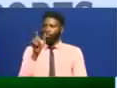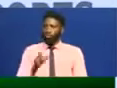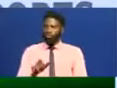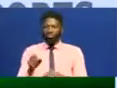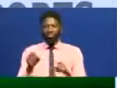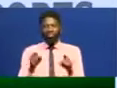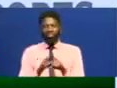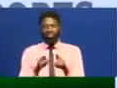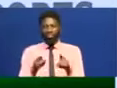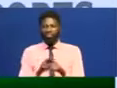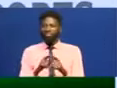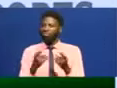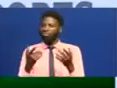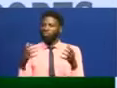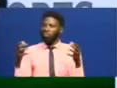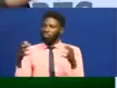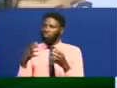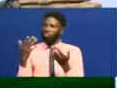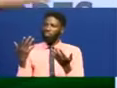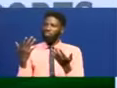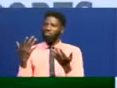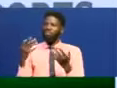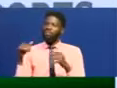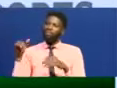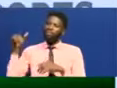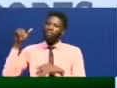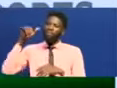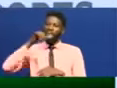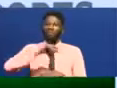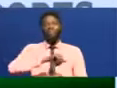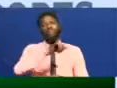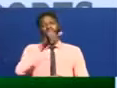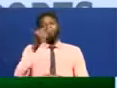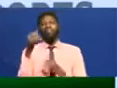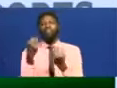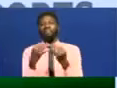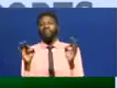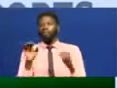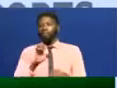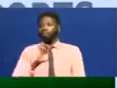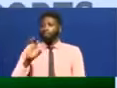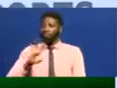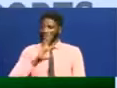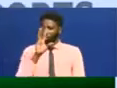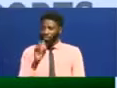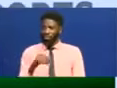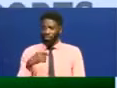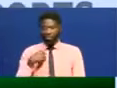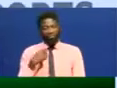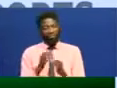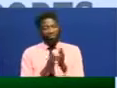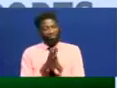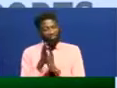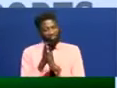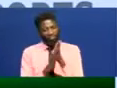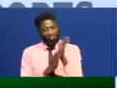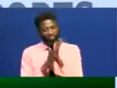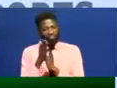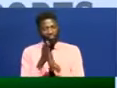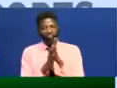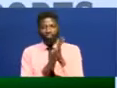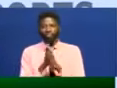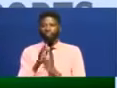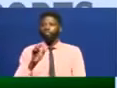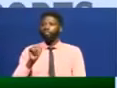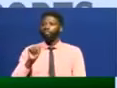skies so that our airlines can fly across East Africa. I am looking forward to